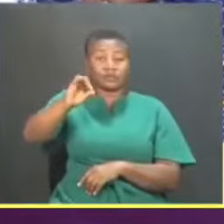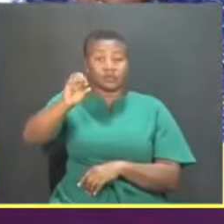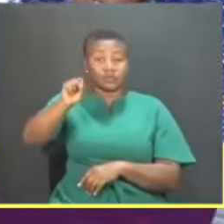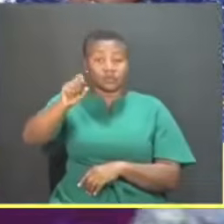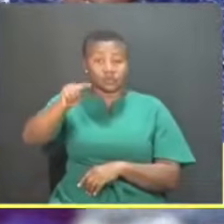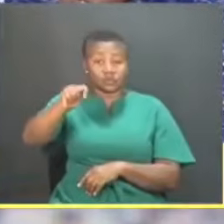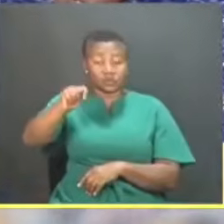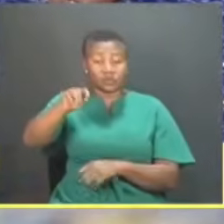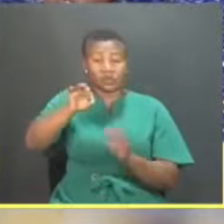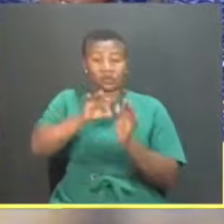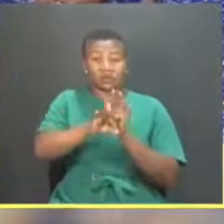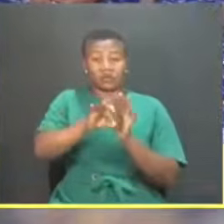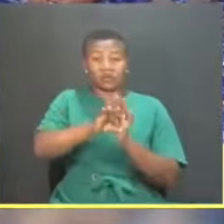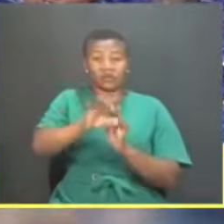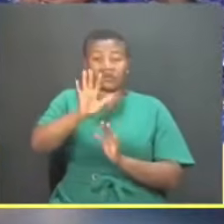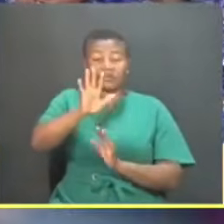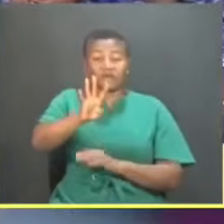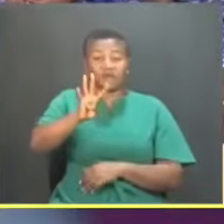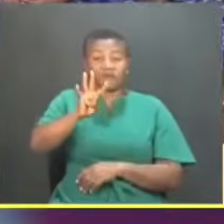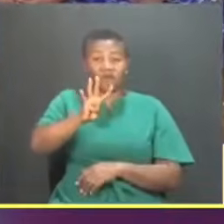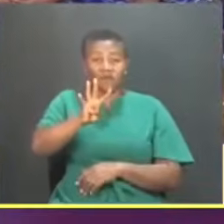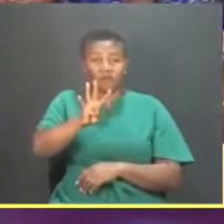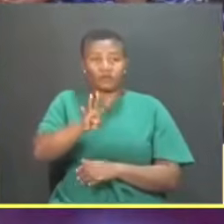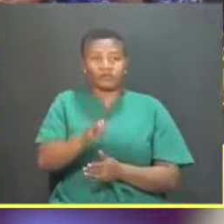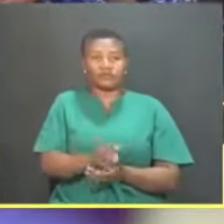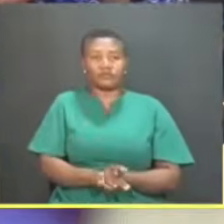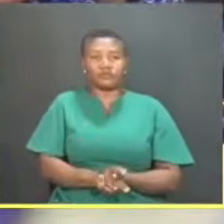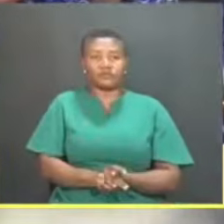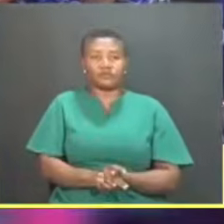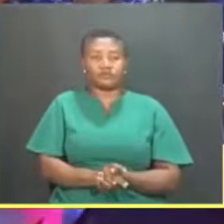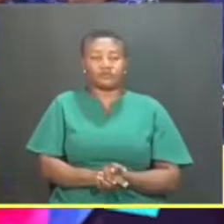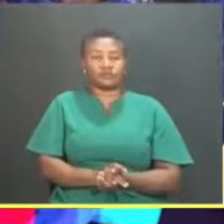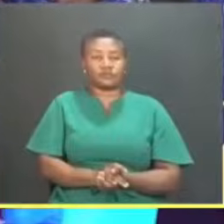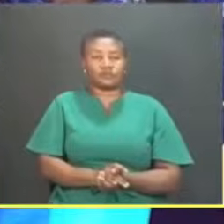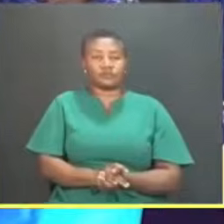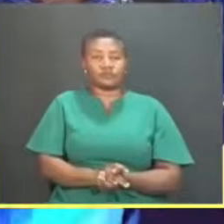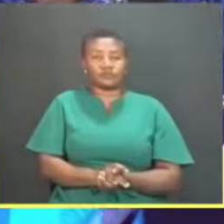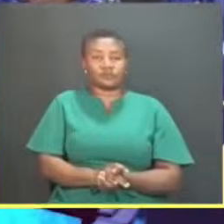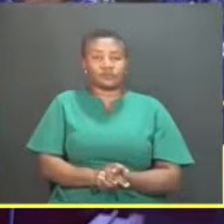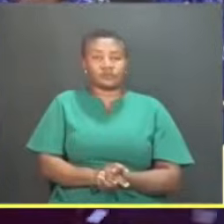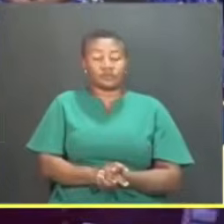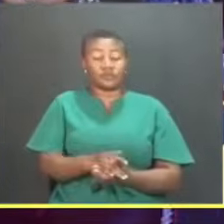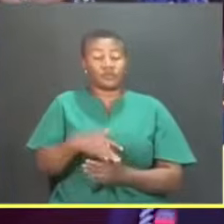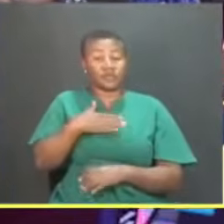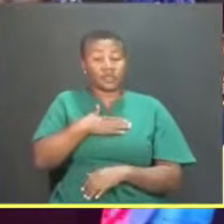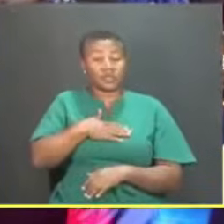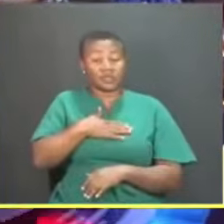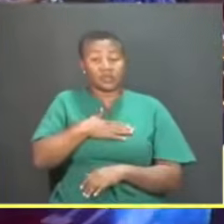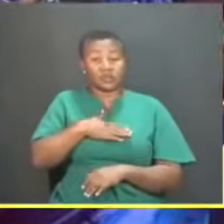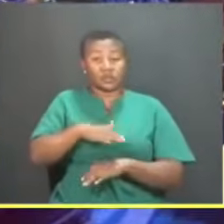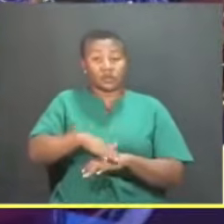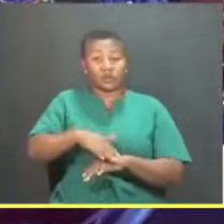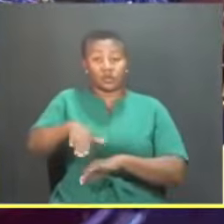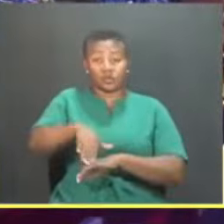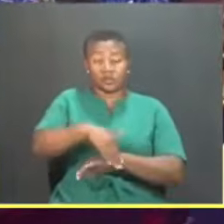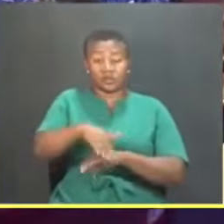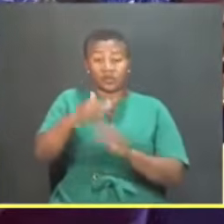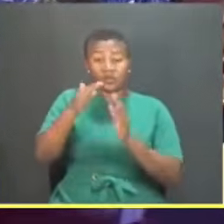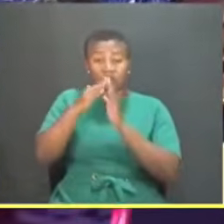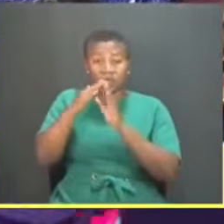54 in number. Please, on behalf of the